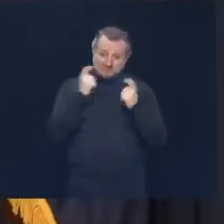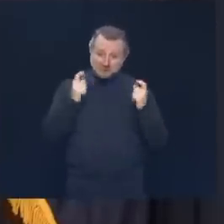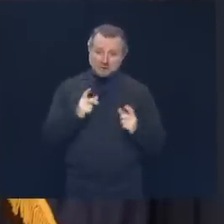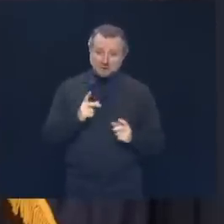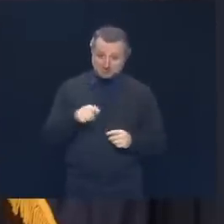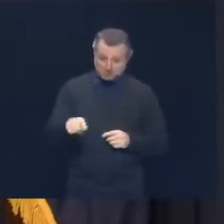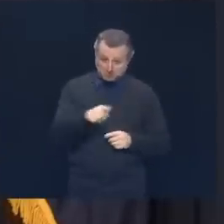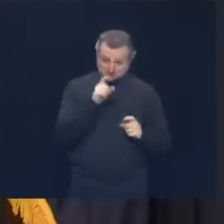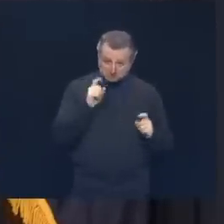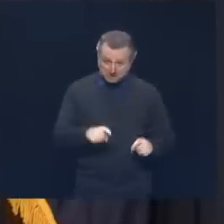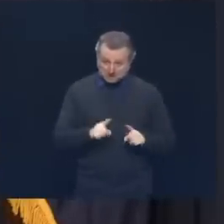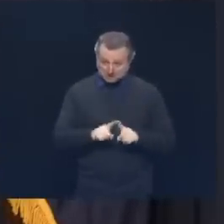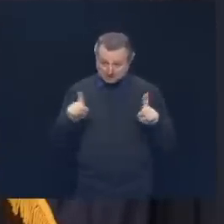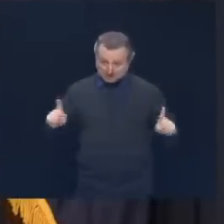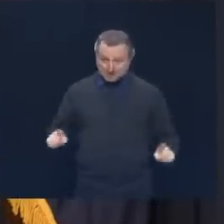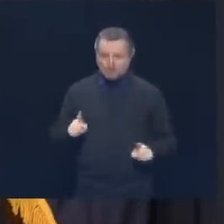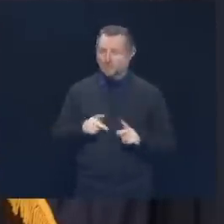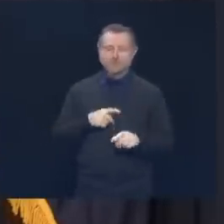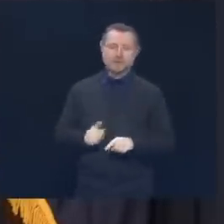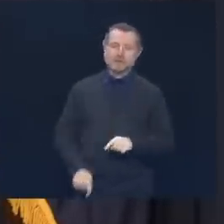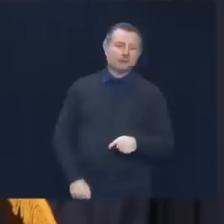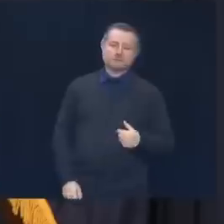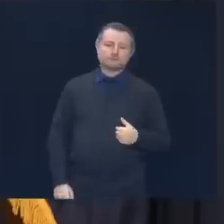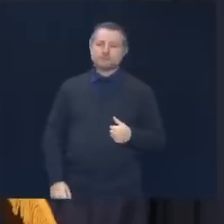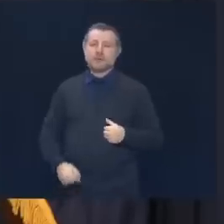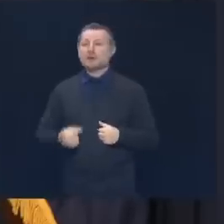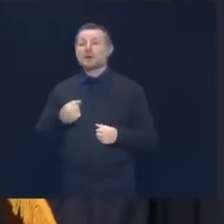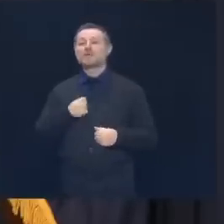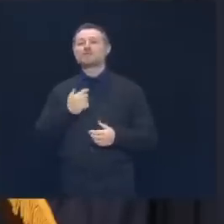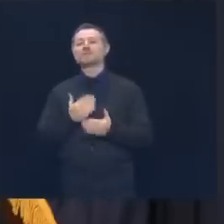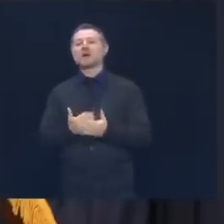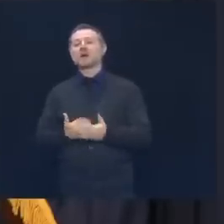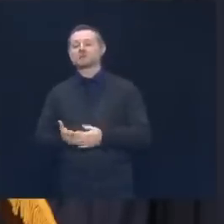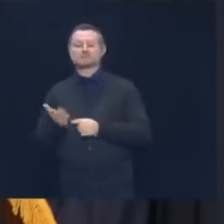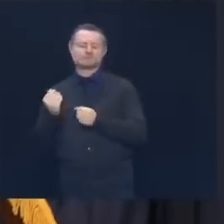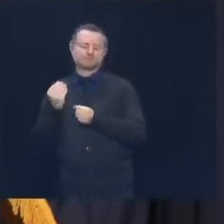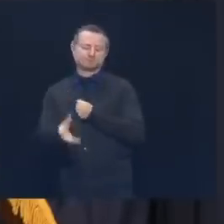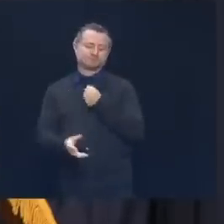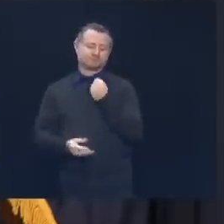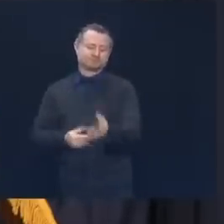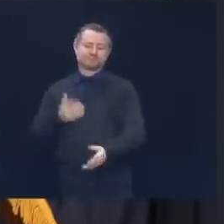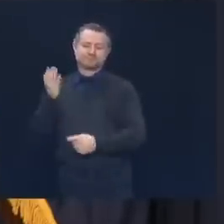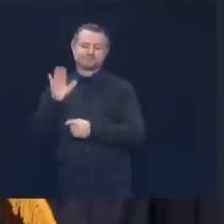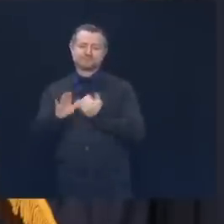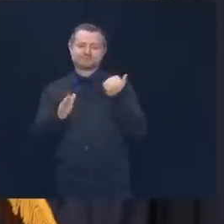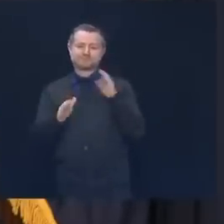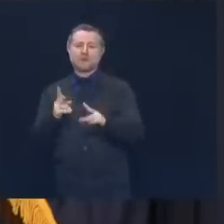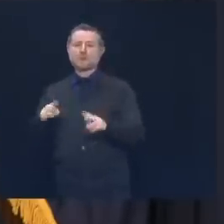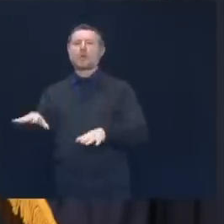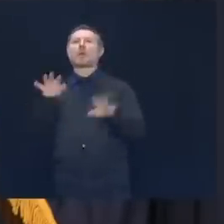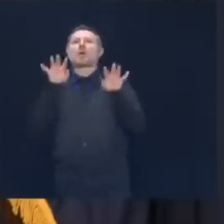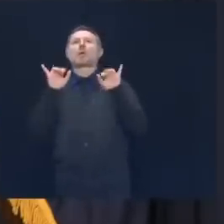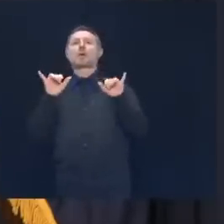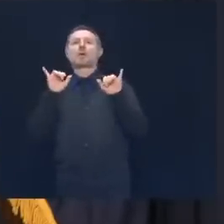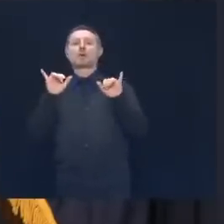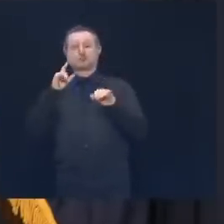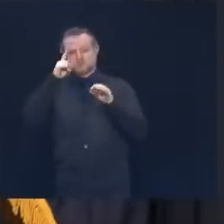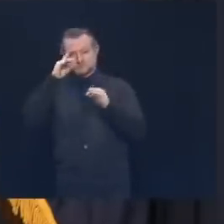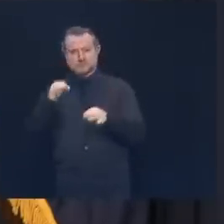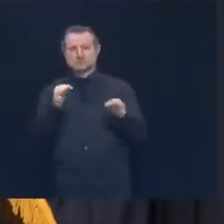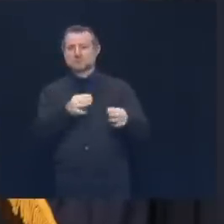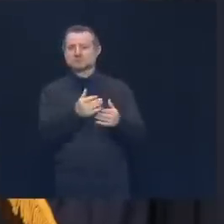apart. I provide the information to people, but people decide to do it. People want